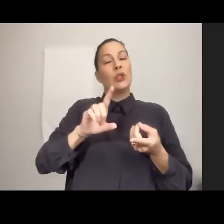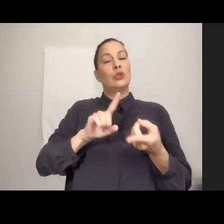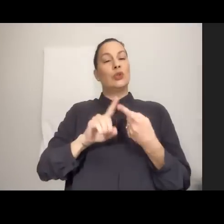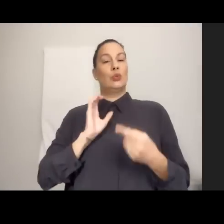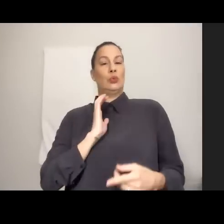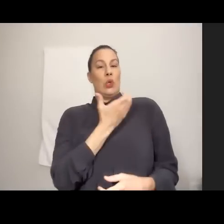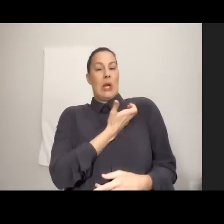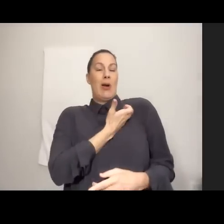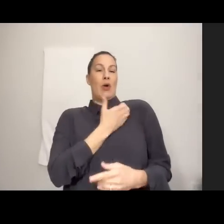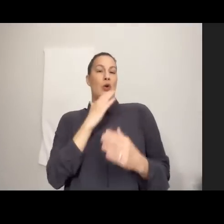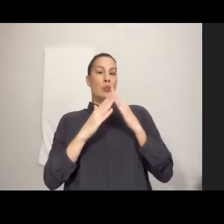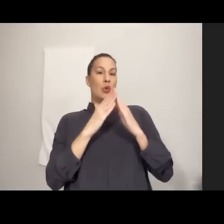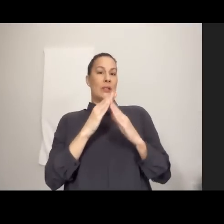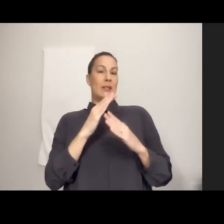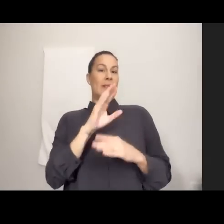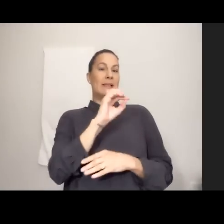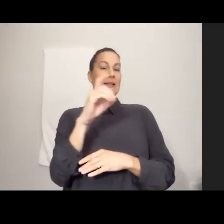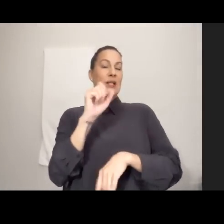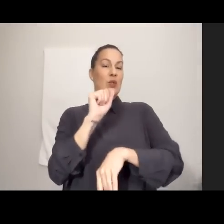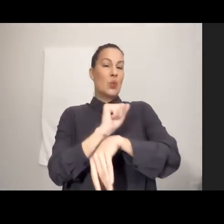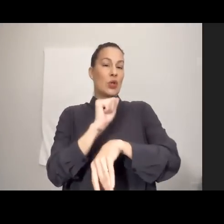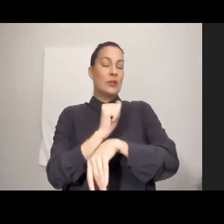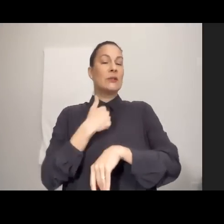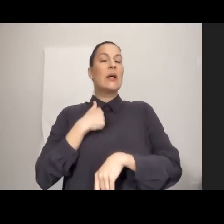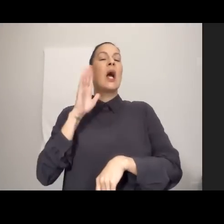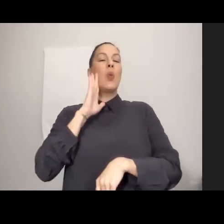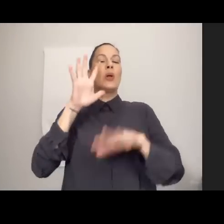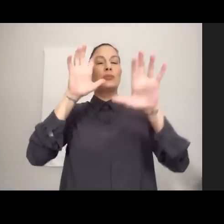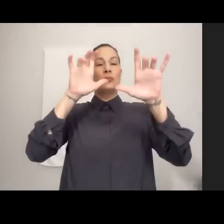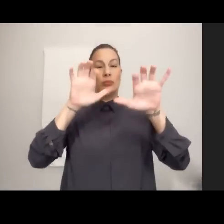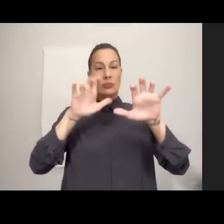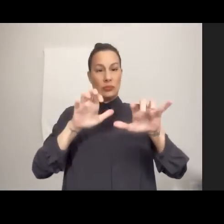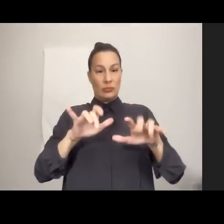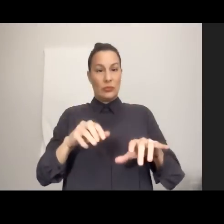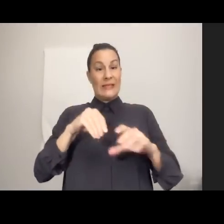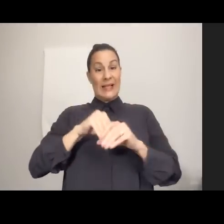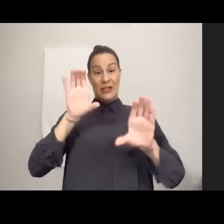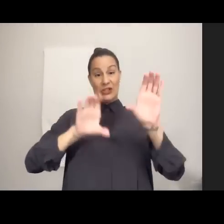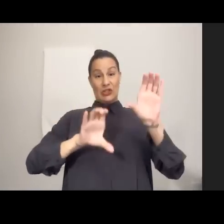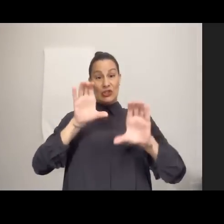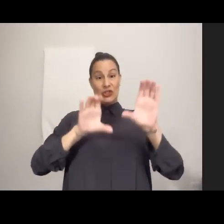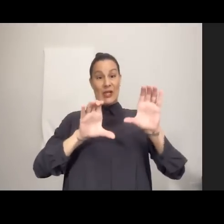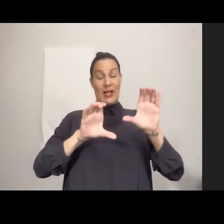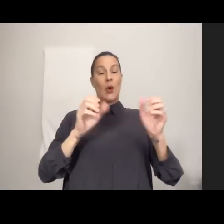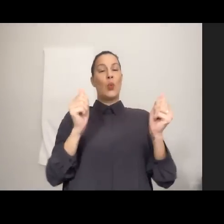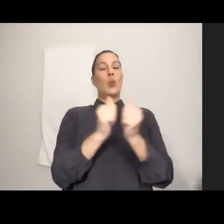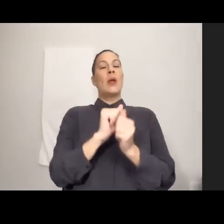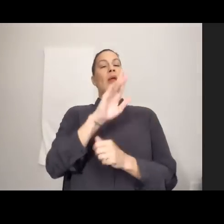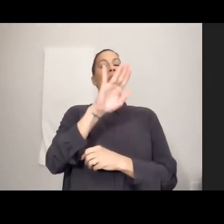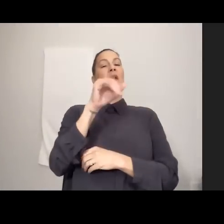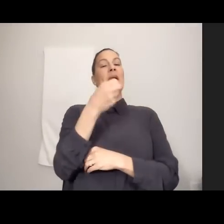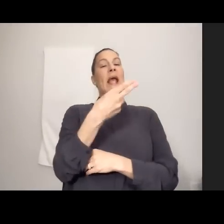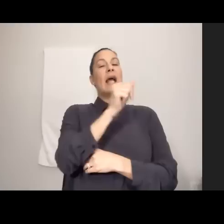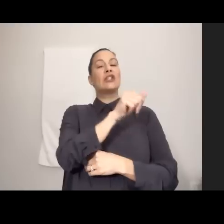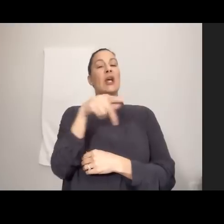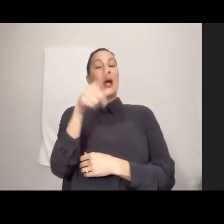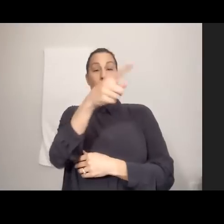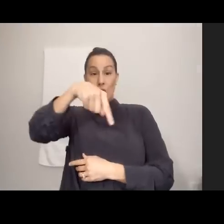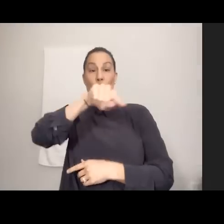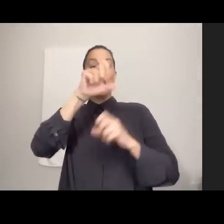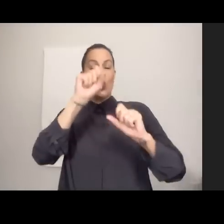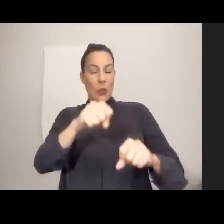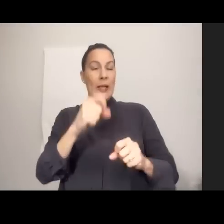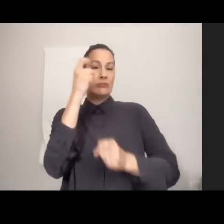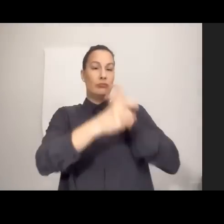day. And I'll chime in the chat with some cash apps of folks that you can support. Thanks so much, everyone. Happy International Whores Day.